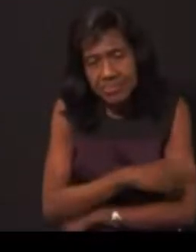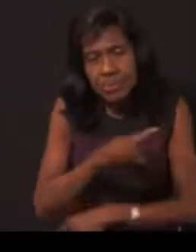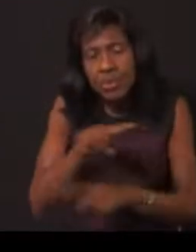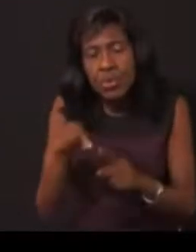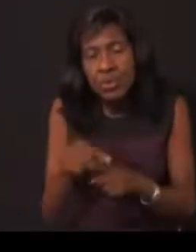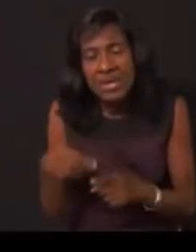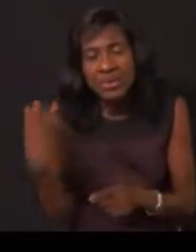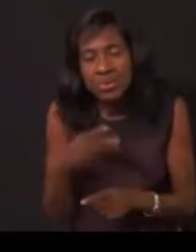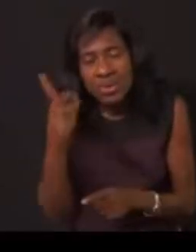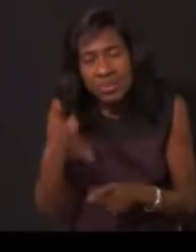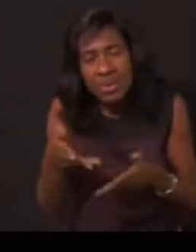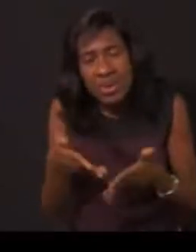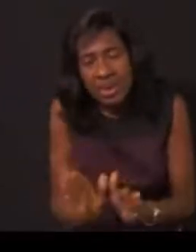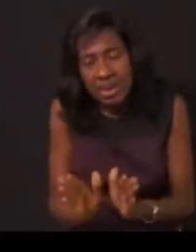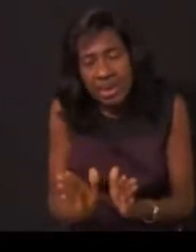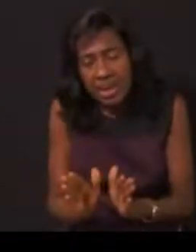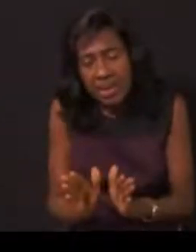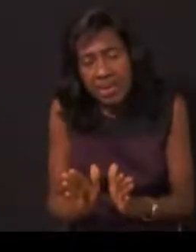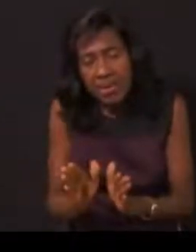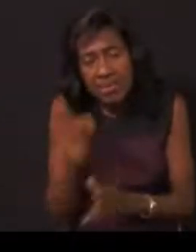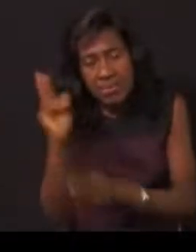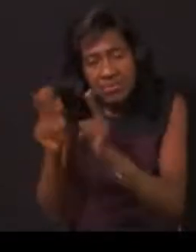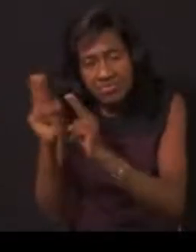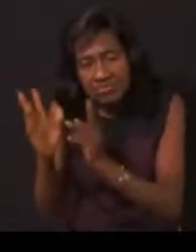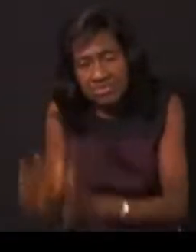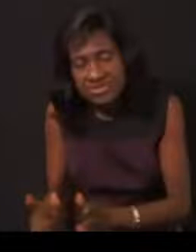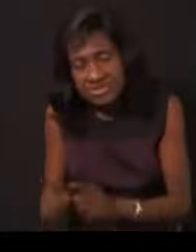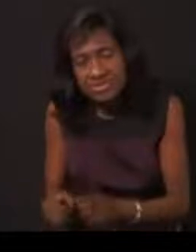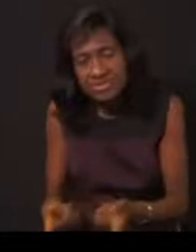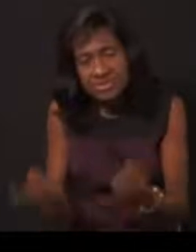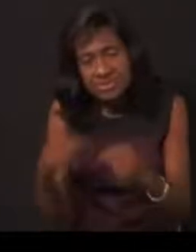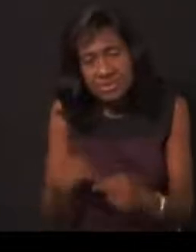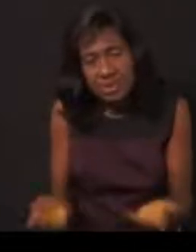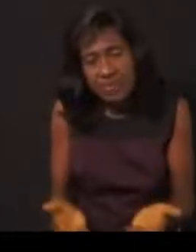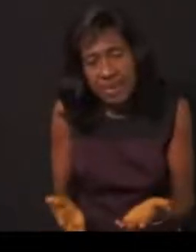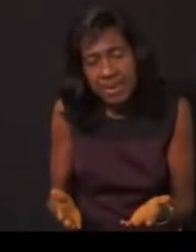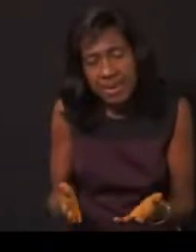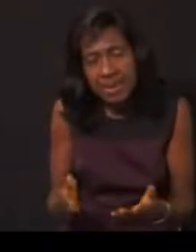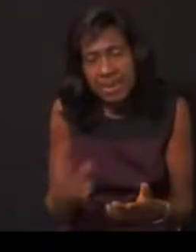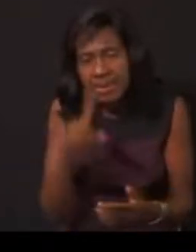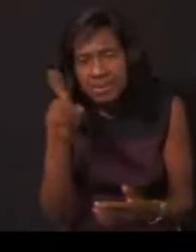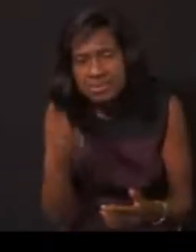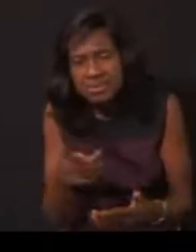reopen. Okay. And the next press briefing will be next Wednesday, Thursday?